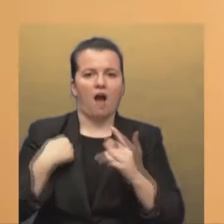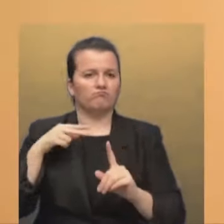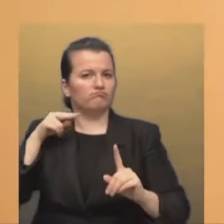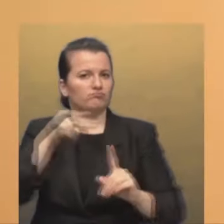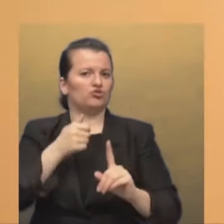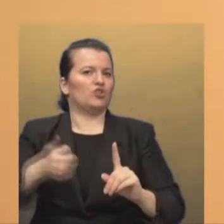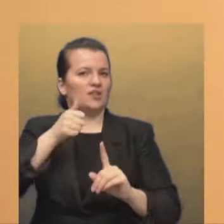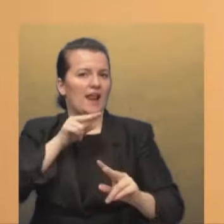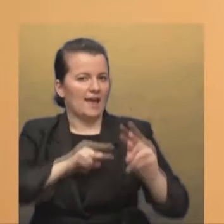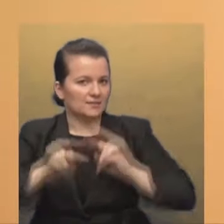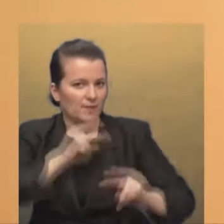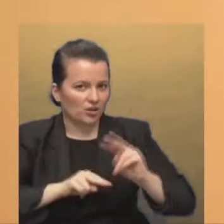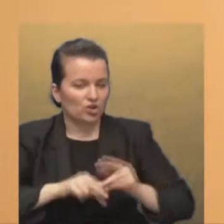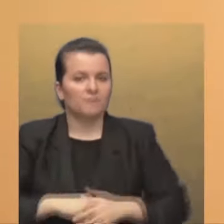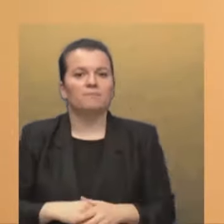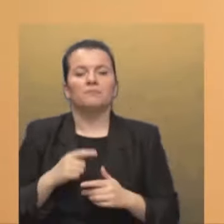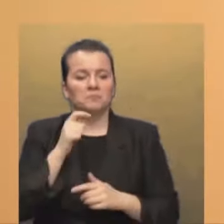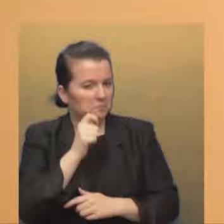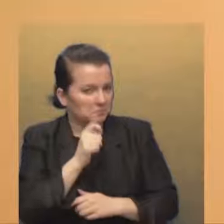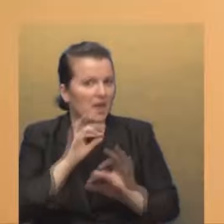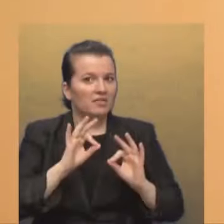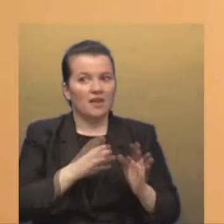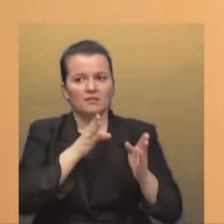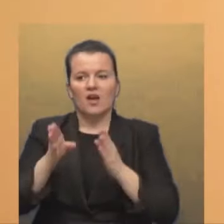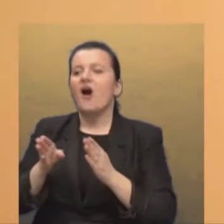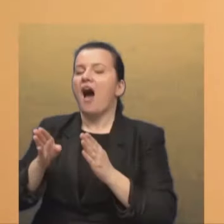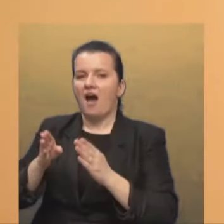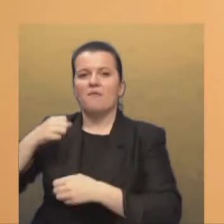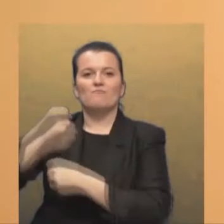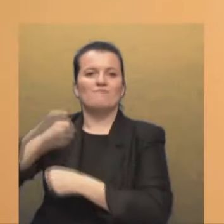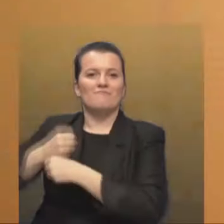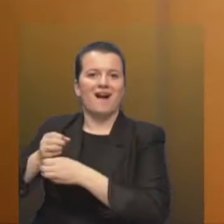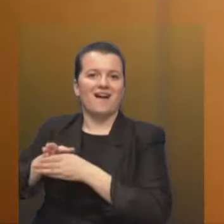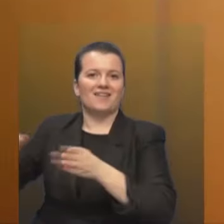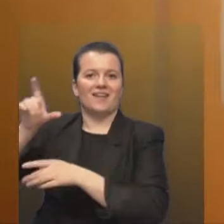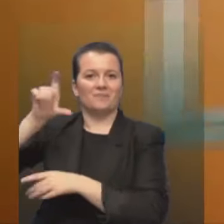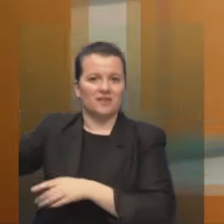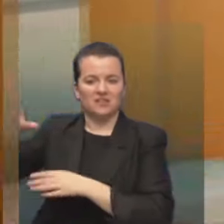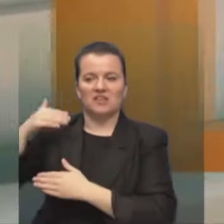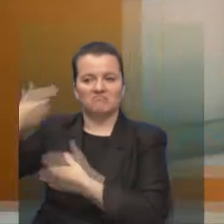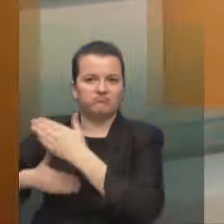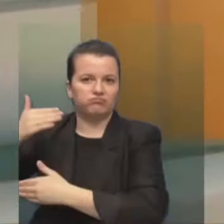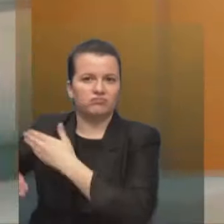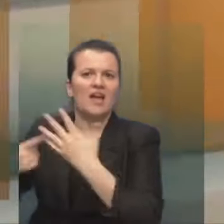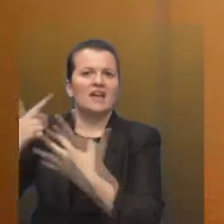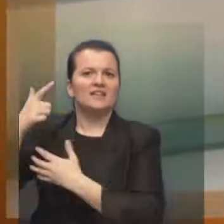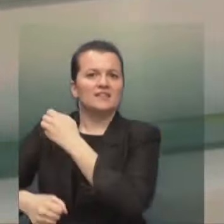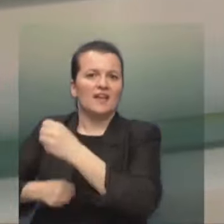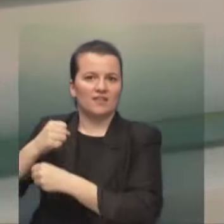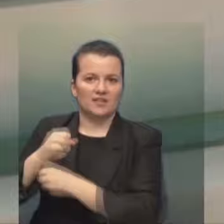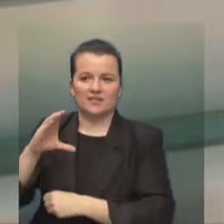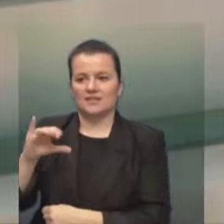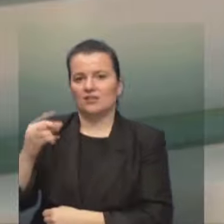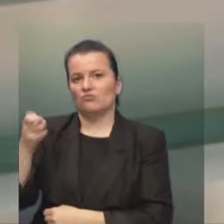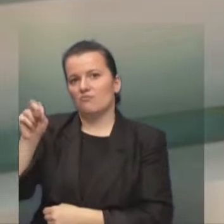Then I decided to work for the private sector, and I chose the automotive industry. I spent 7 years at PSA Peugeot Citroën as